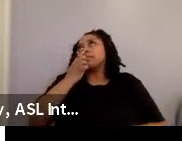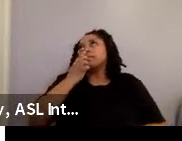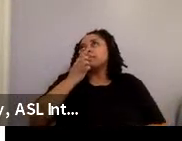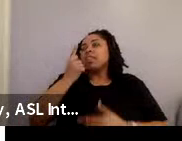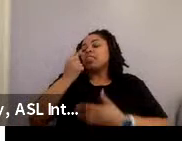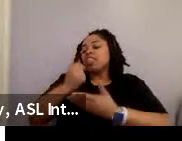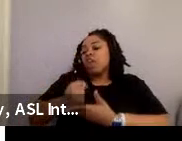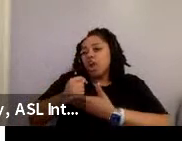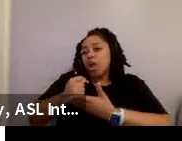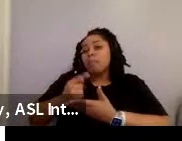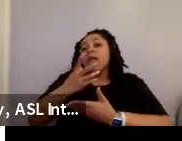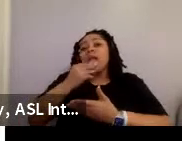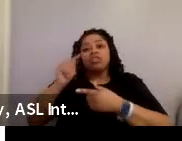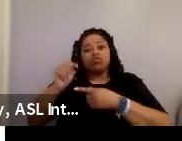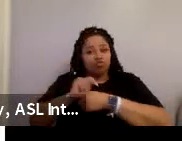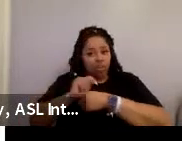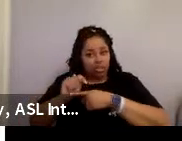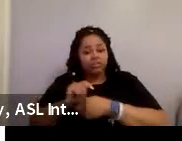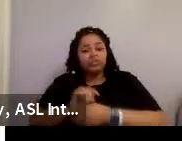therapy and for training.